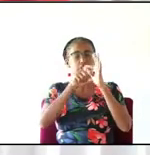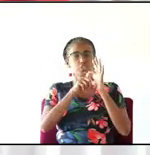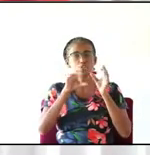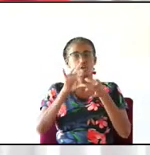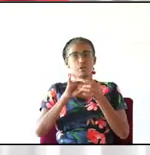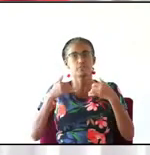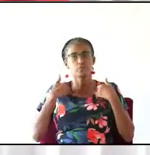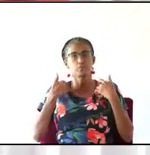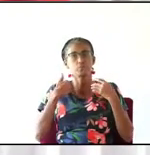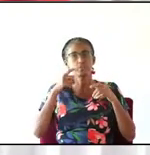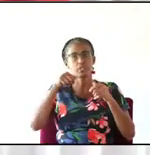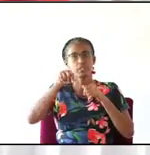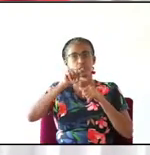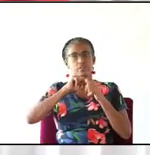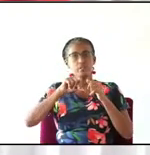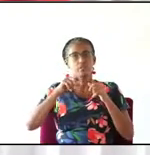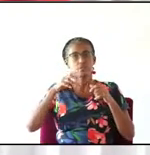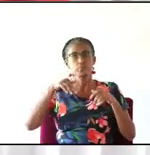And